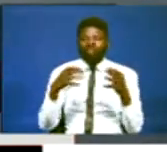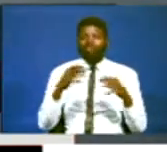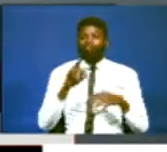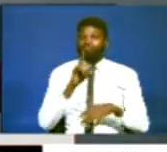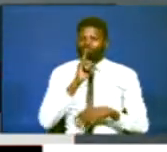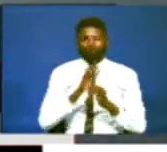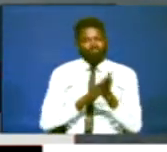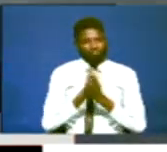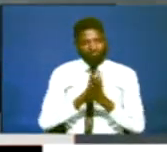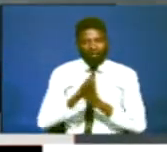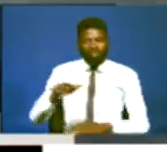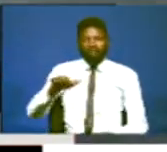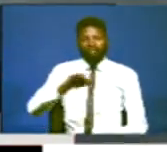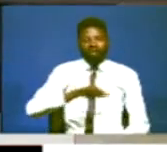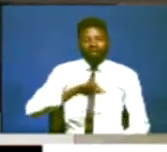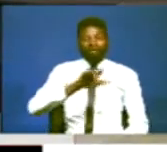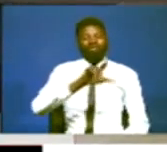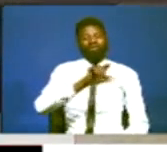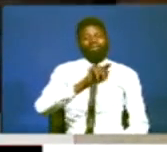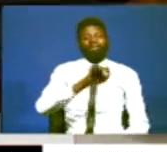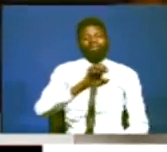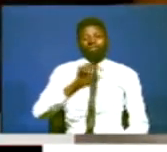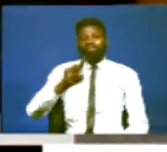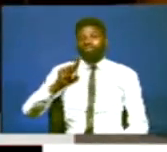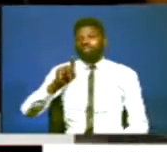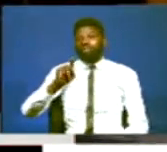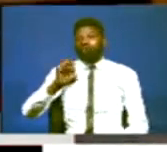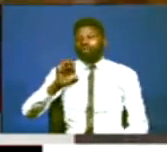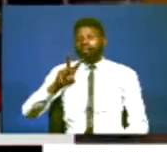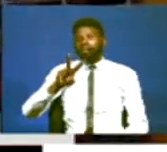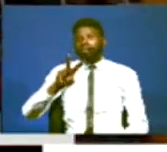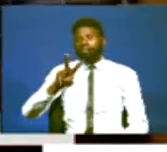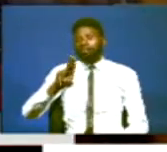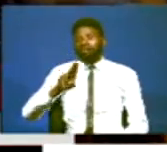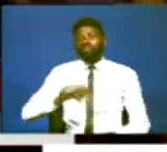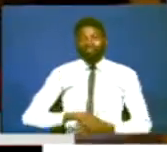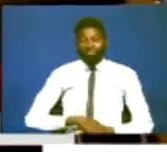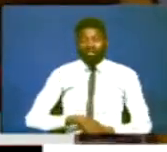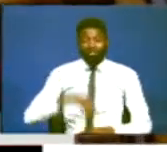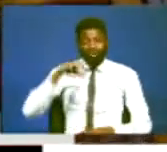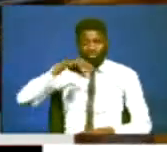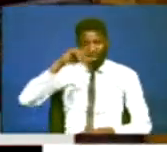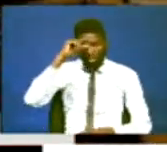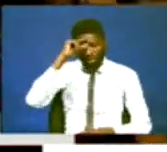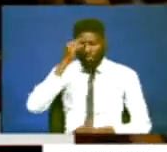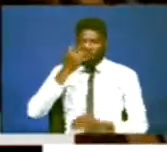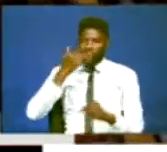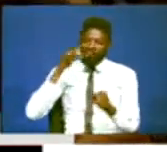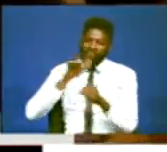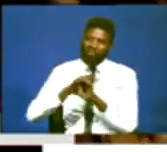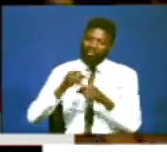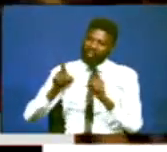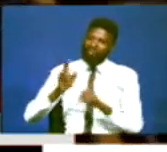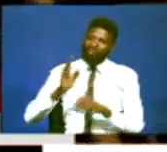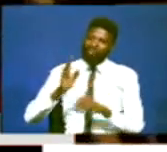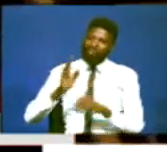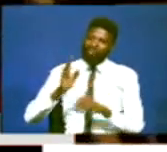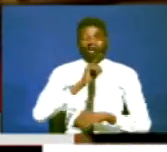Lake Kivu. Regarding oil exploitation, the DRC government assures that it will ensure respect for the